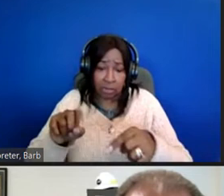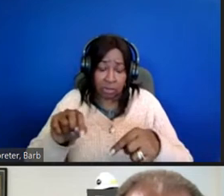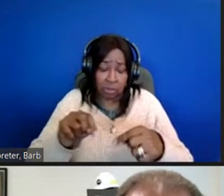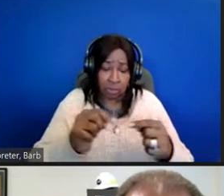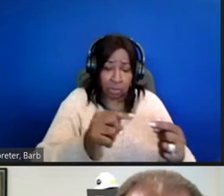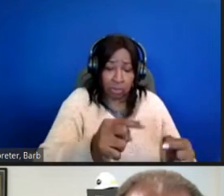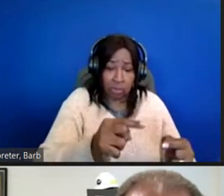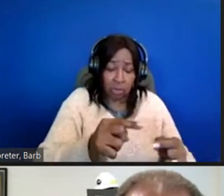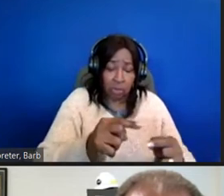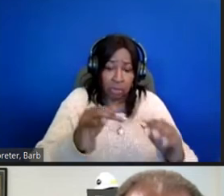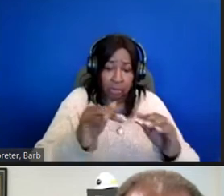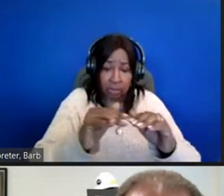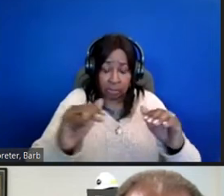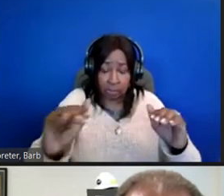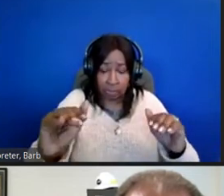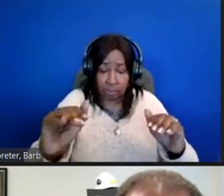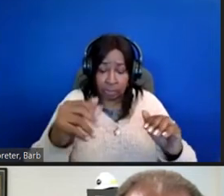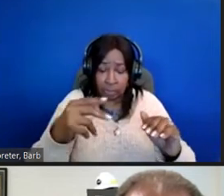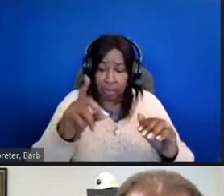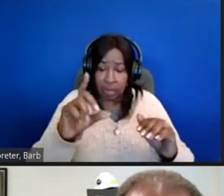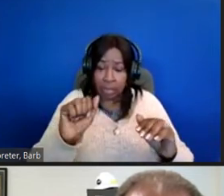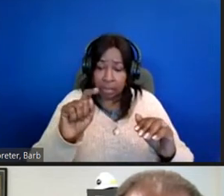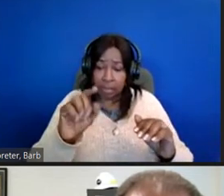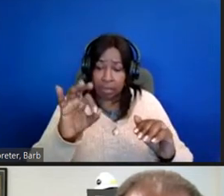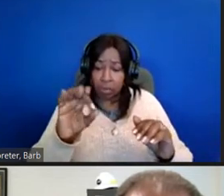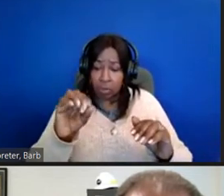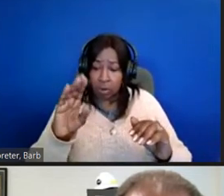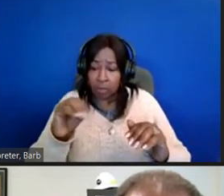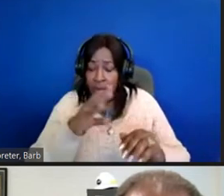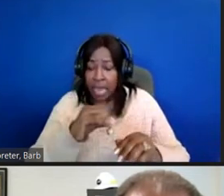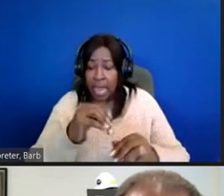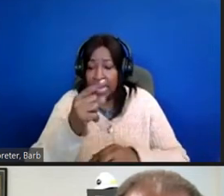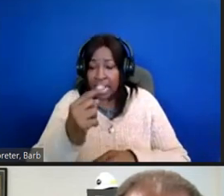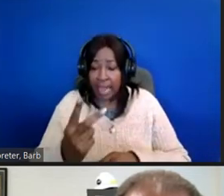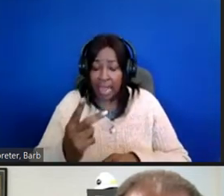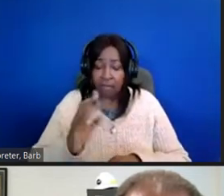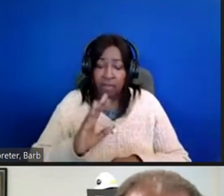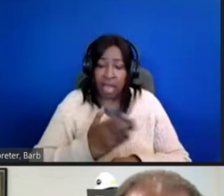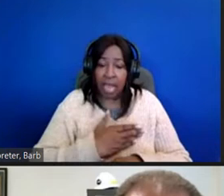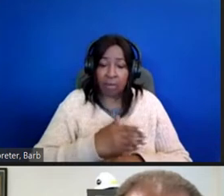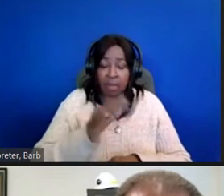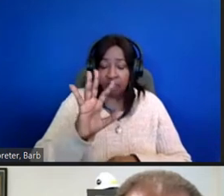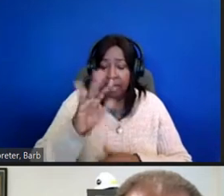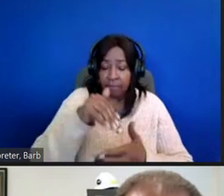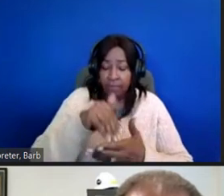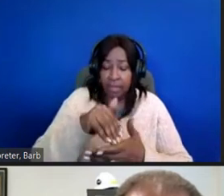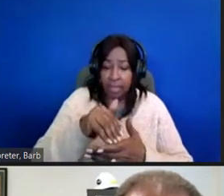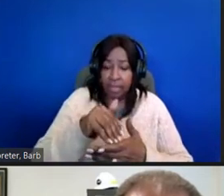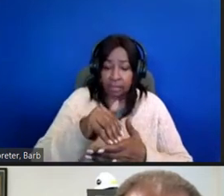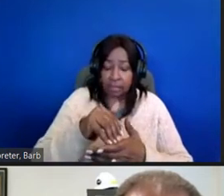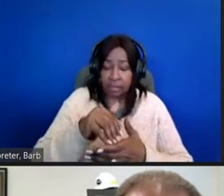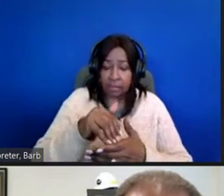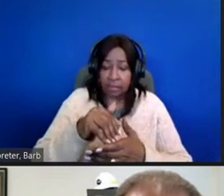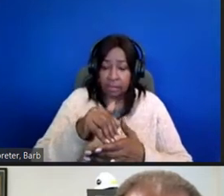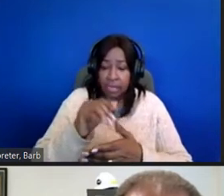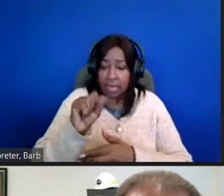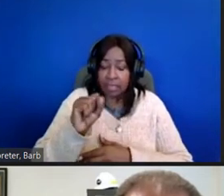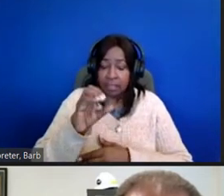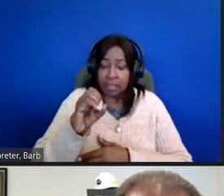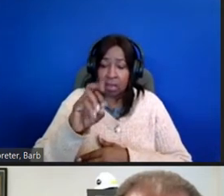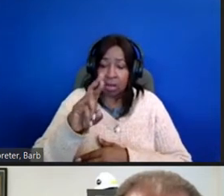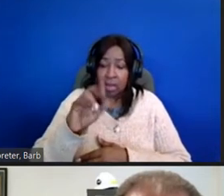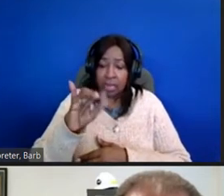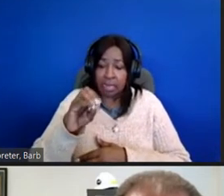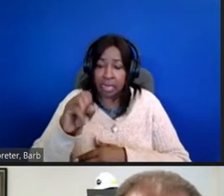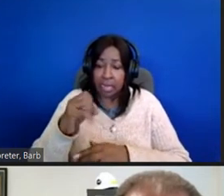need of a gap filler. And about half of our cars in the 5000 series do lower to better meet the platform height, but not